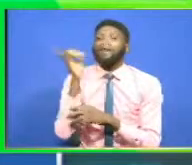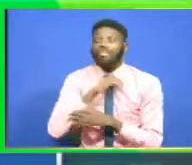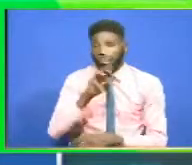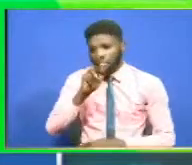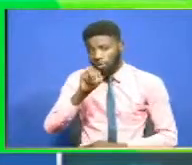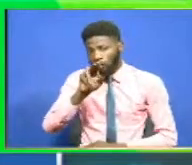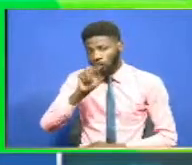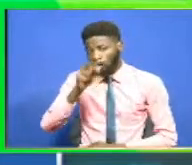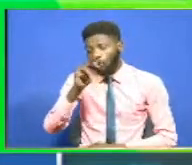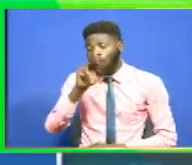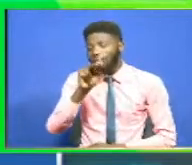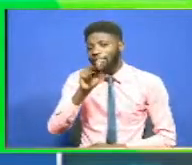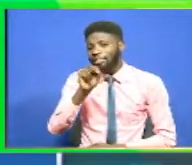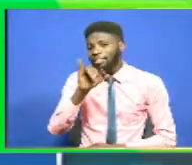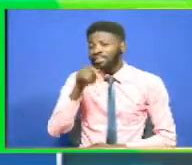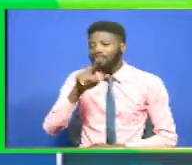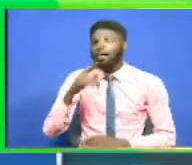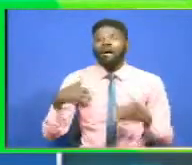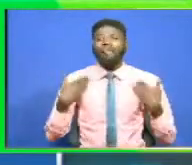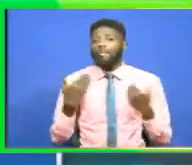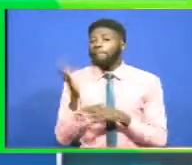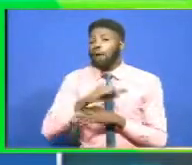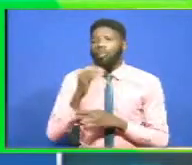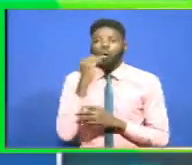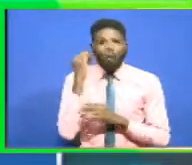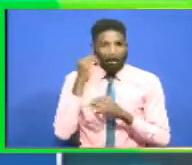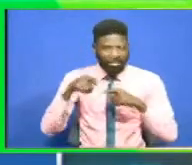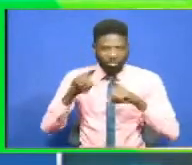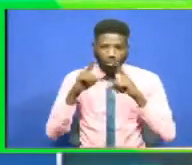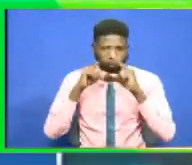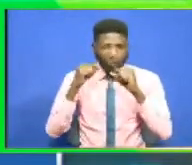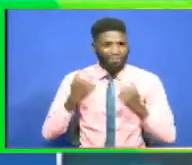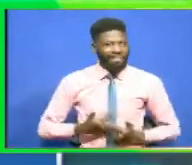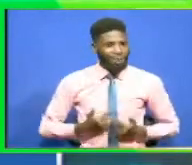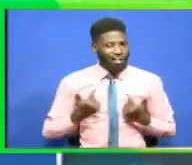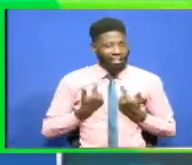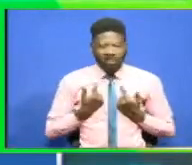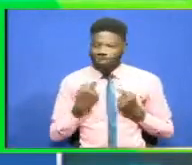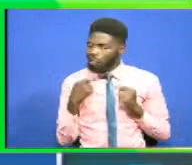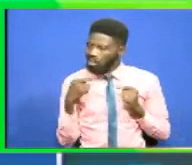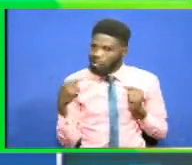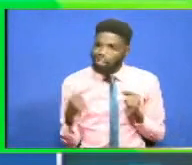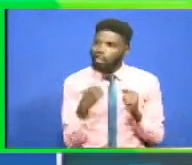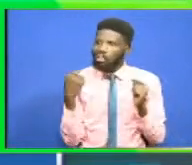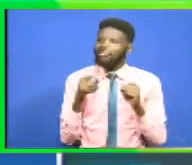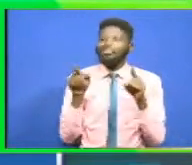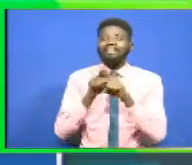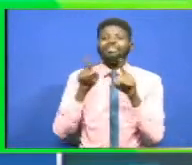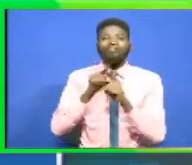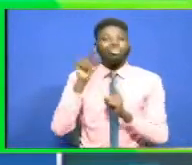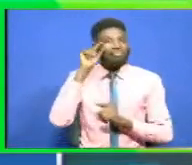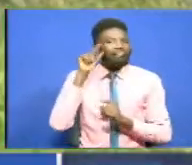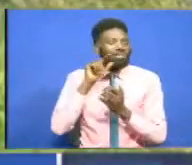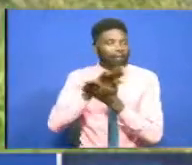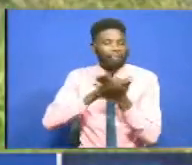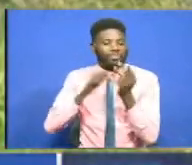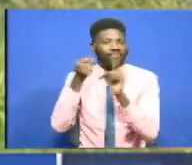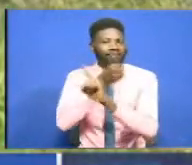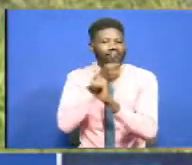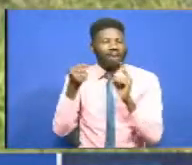is glad to be back home after what she terms a life of struggles and gender-based violence.